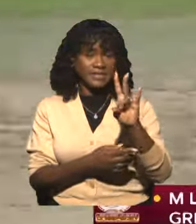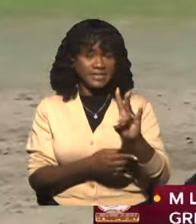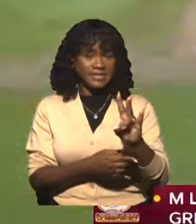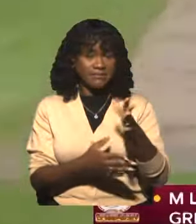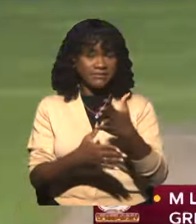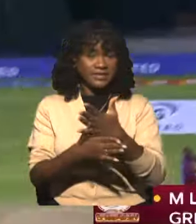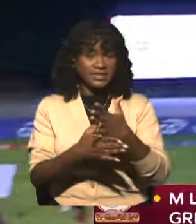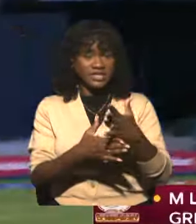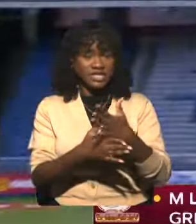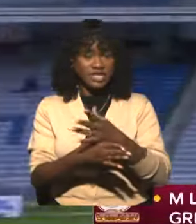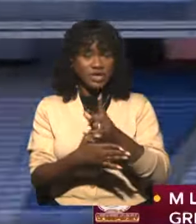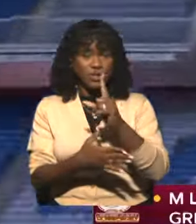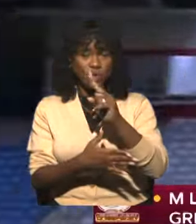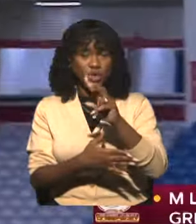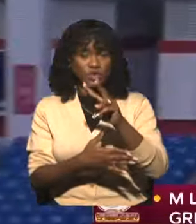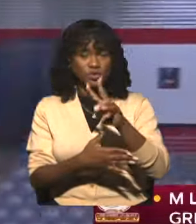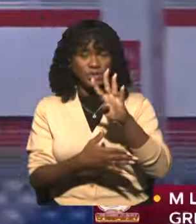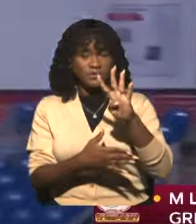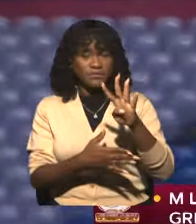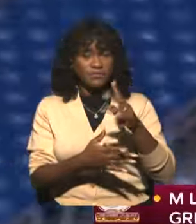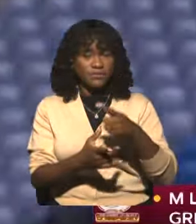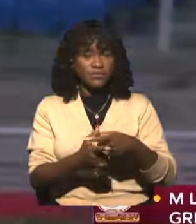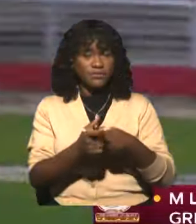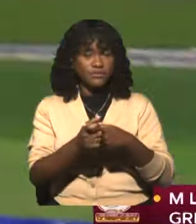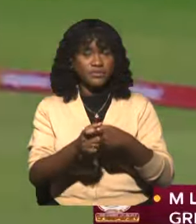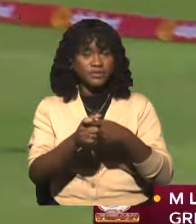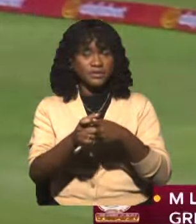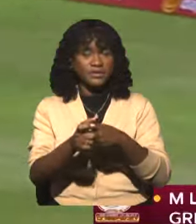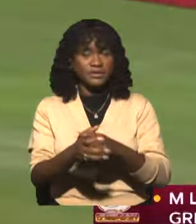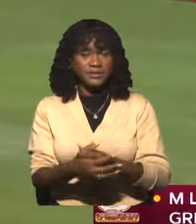in a 124-run opening partnership.